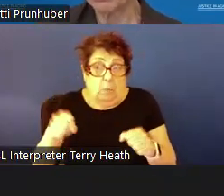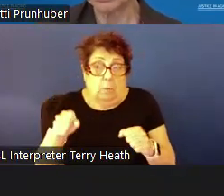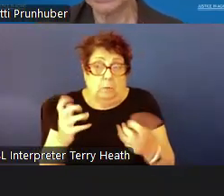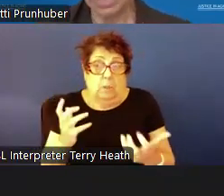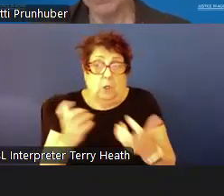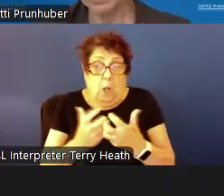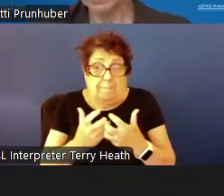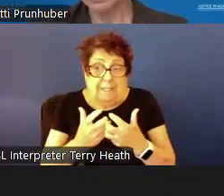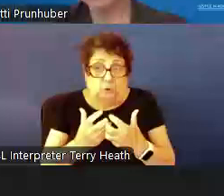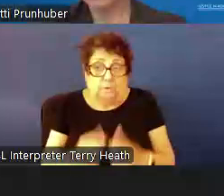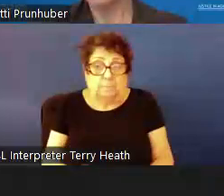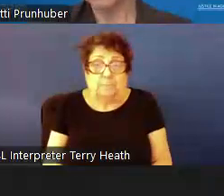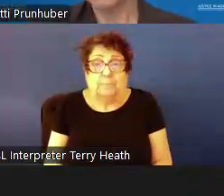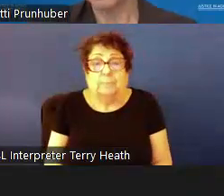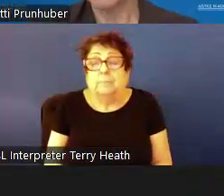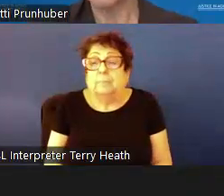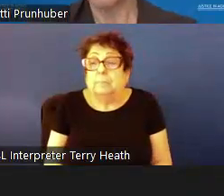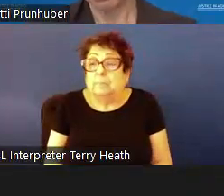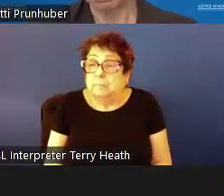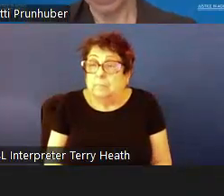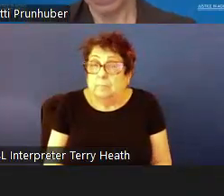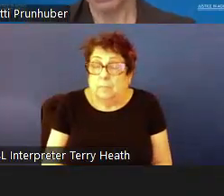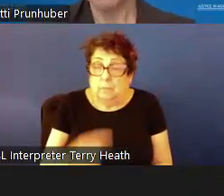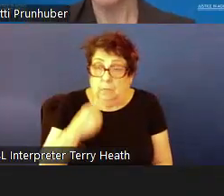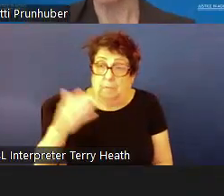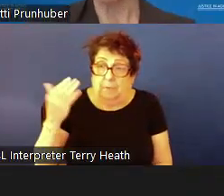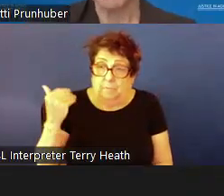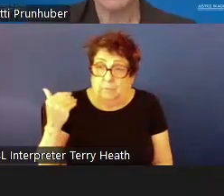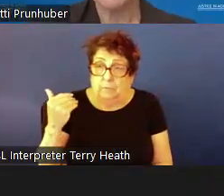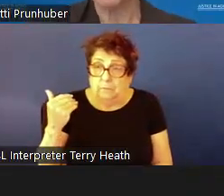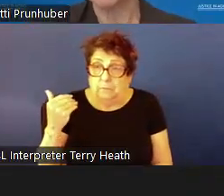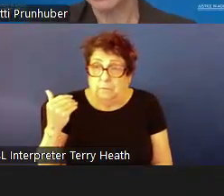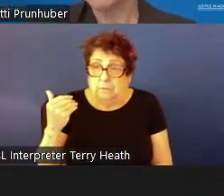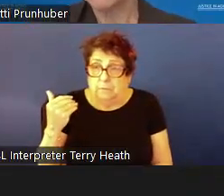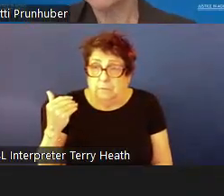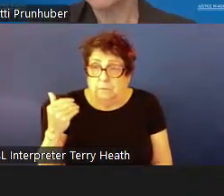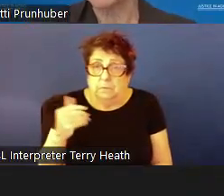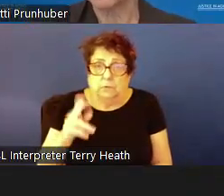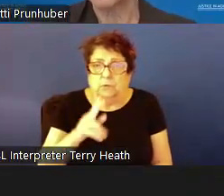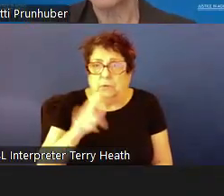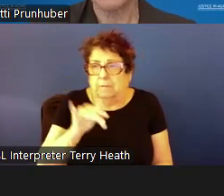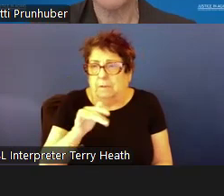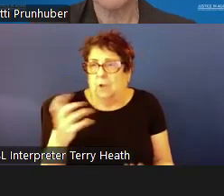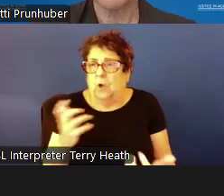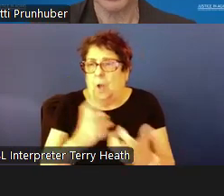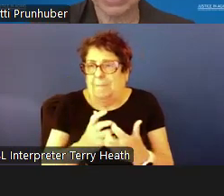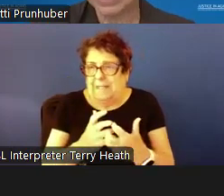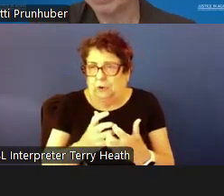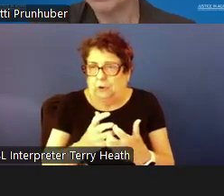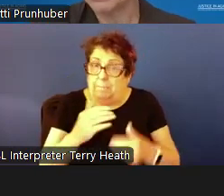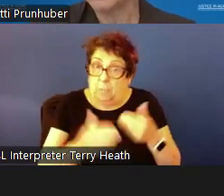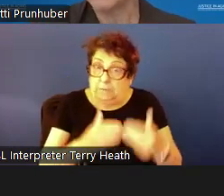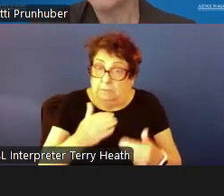I want to really emphasize that using the reasonable accommodation process to protect tenancies of older tenants